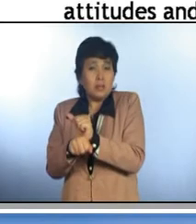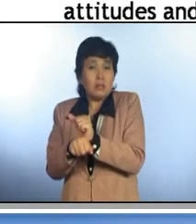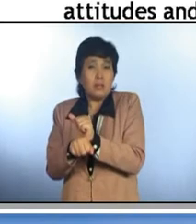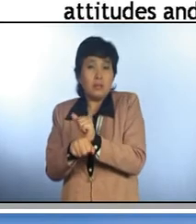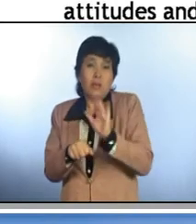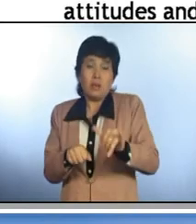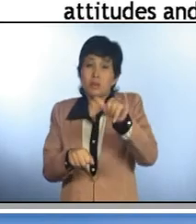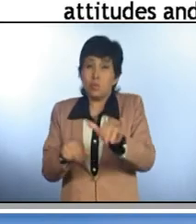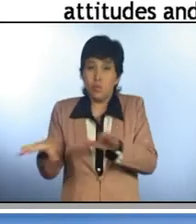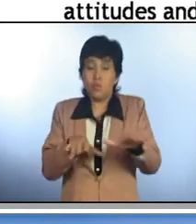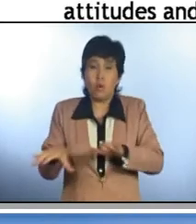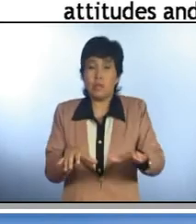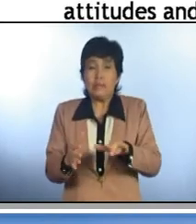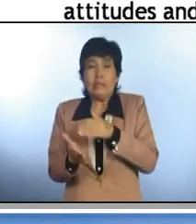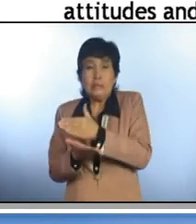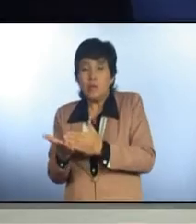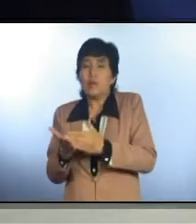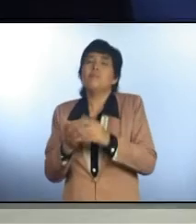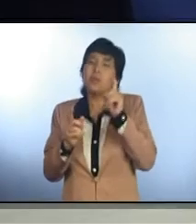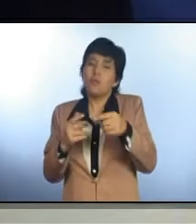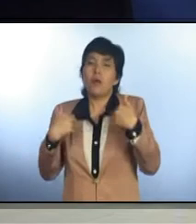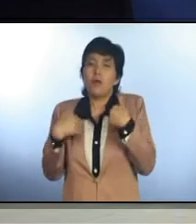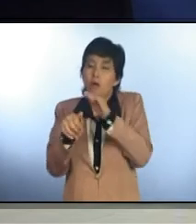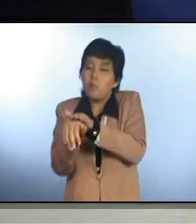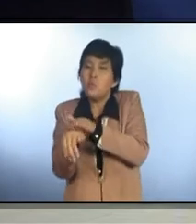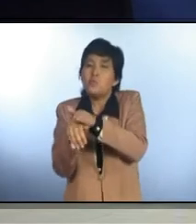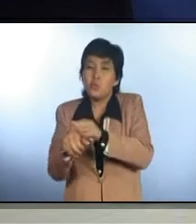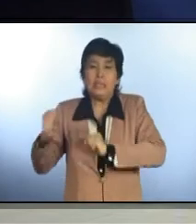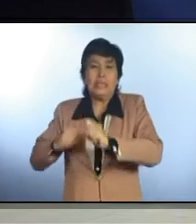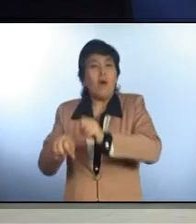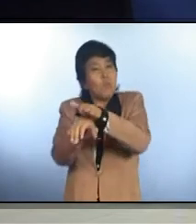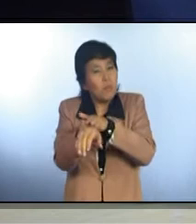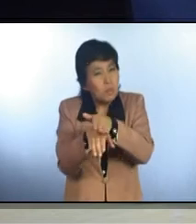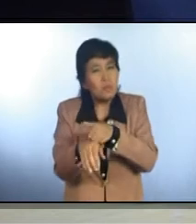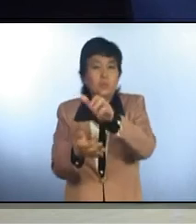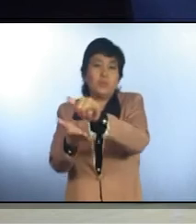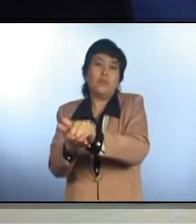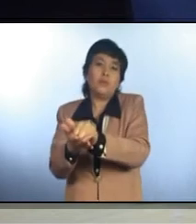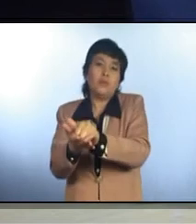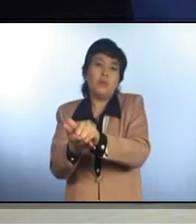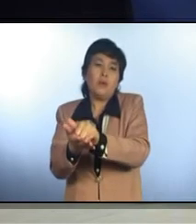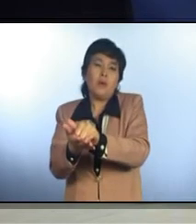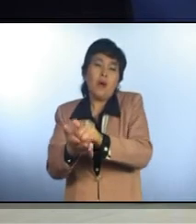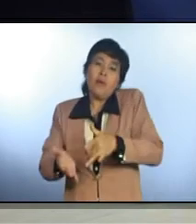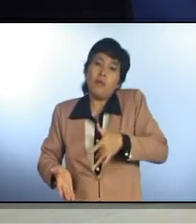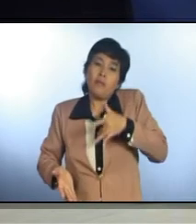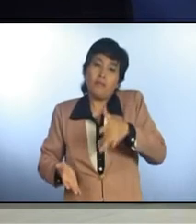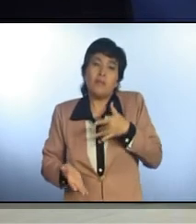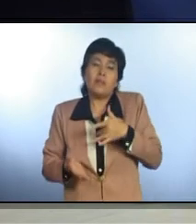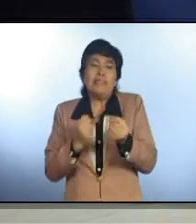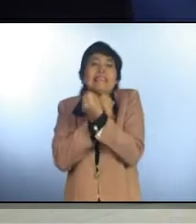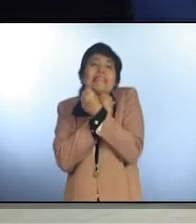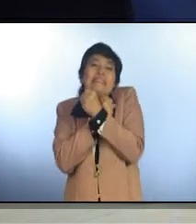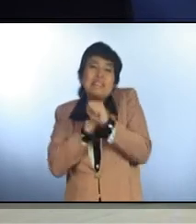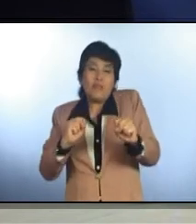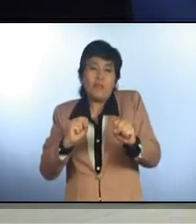some terms or some kinds of persuasion. Most commonly it's the field of sales.